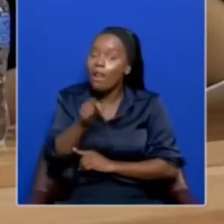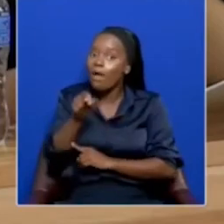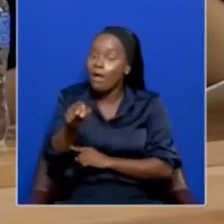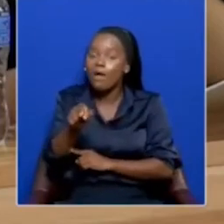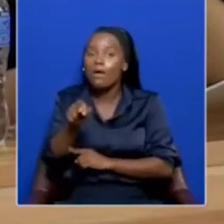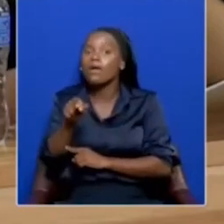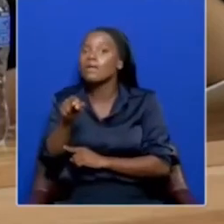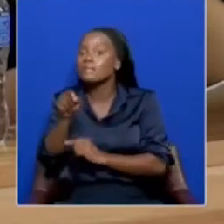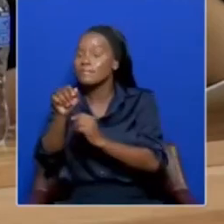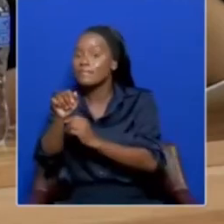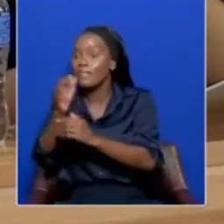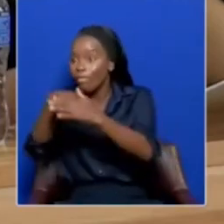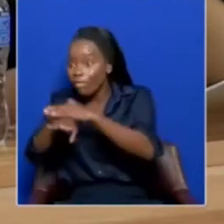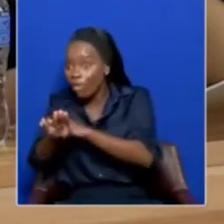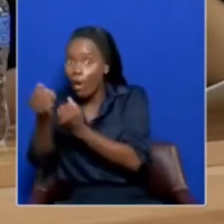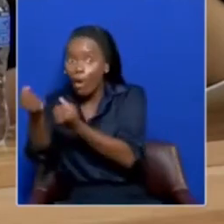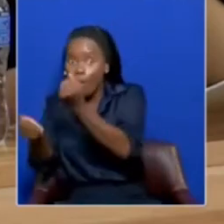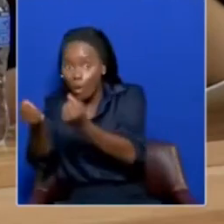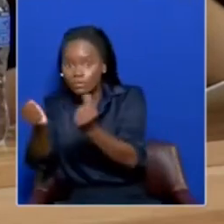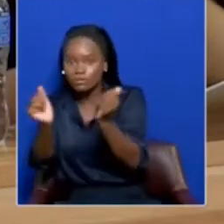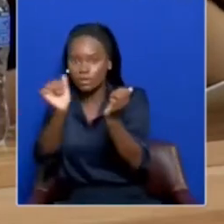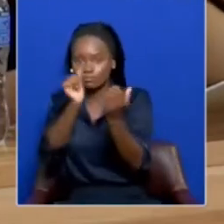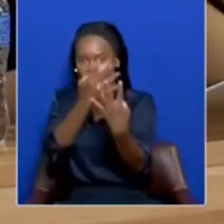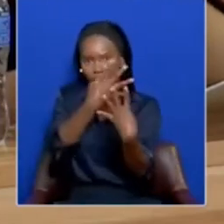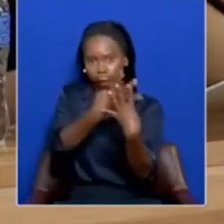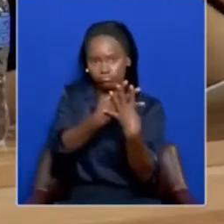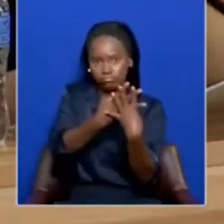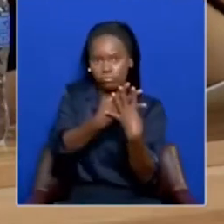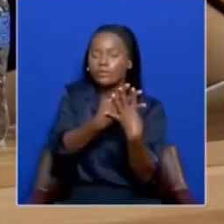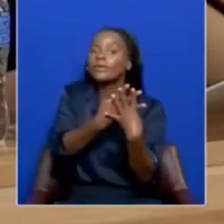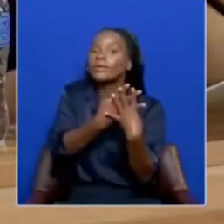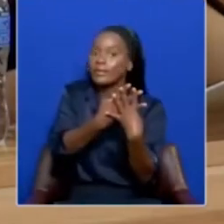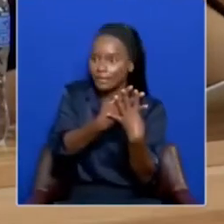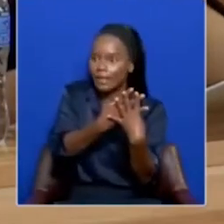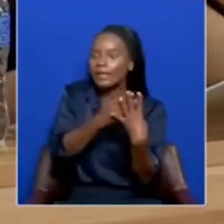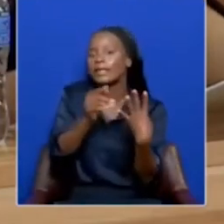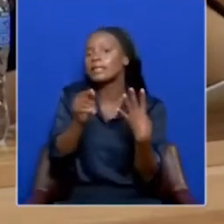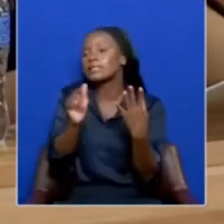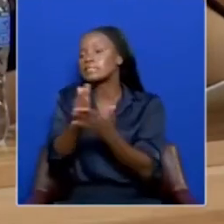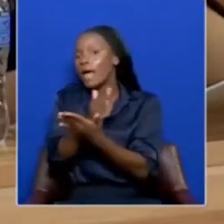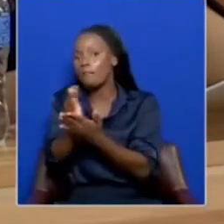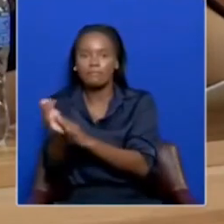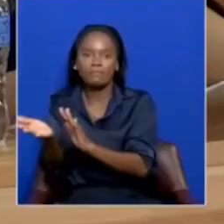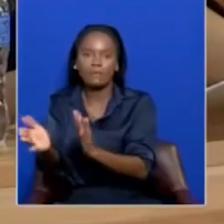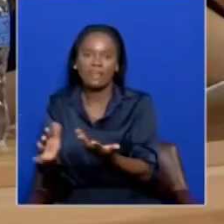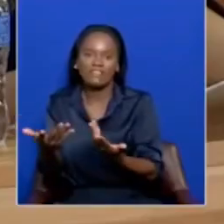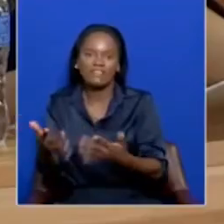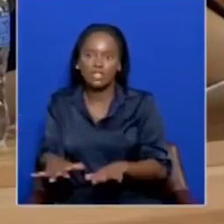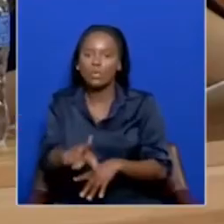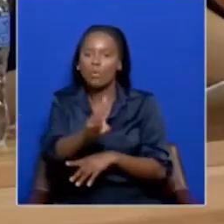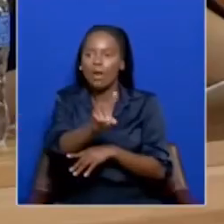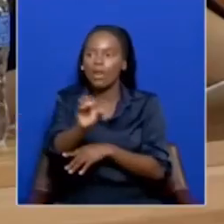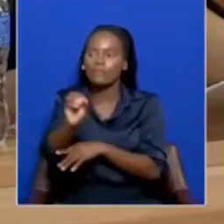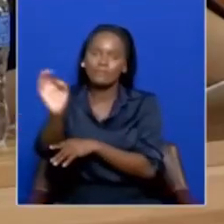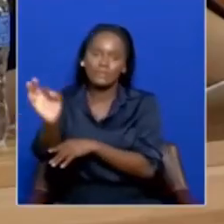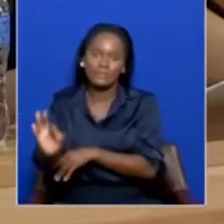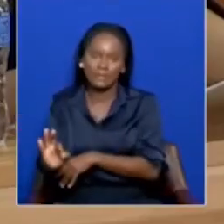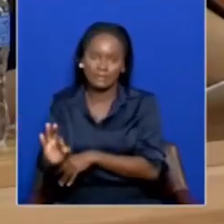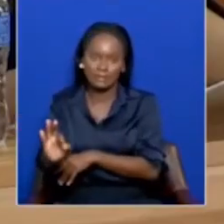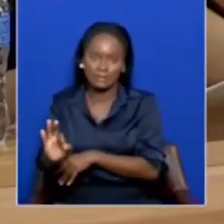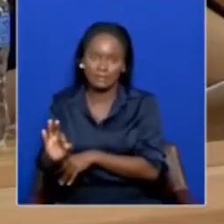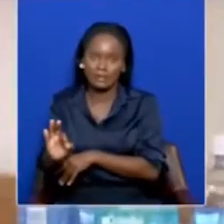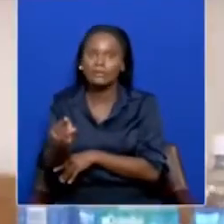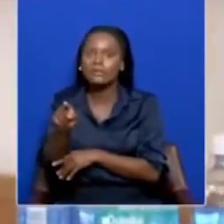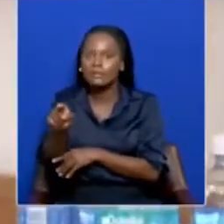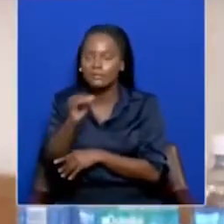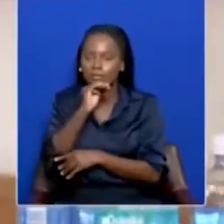projects, that 100% comes from there. Thank you, All right. Chair. Thank you, Witness E. Thank you, Chair. Thank